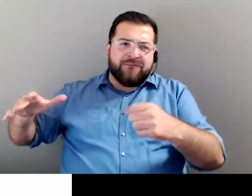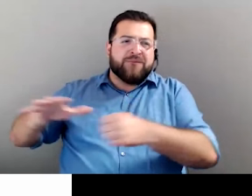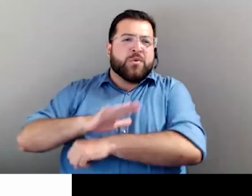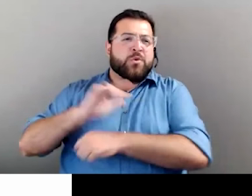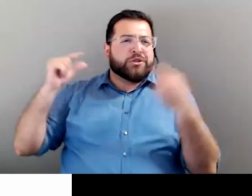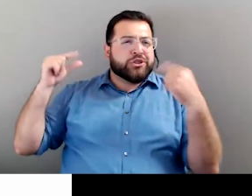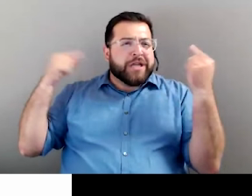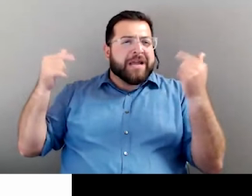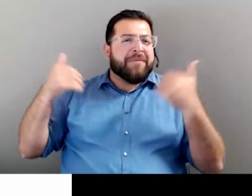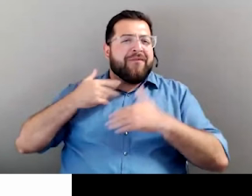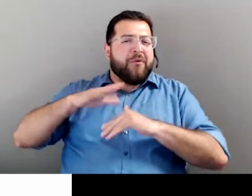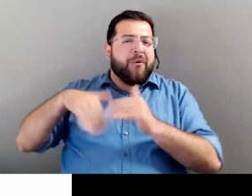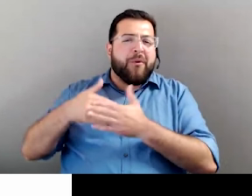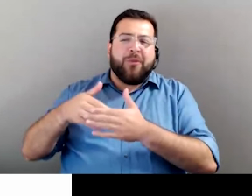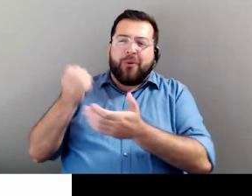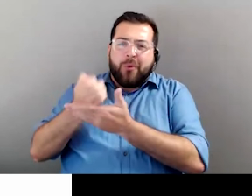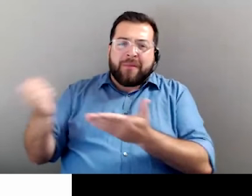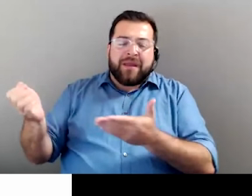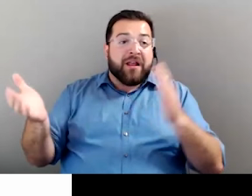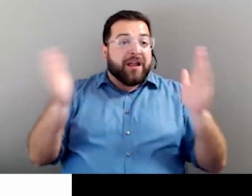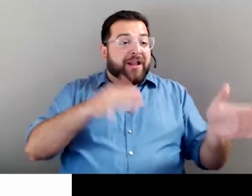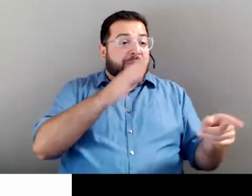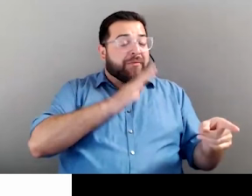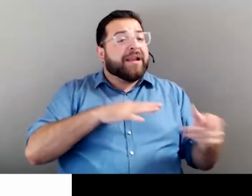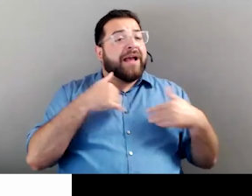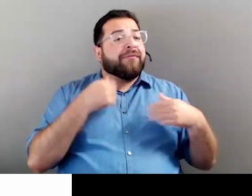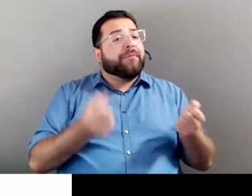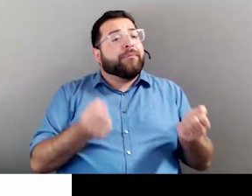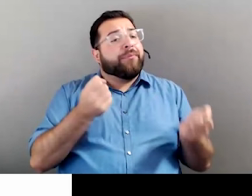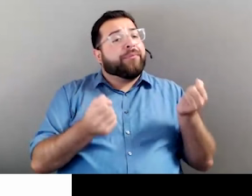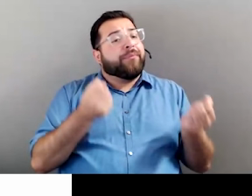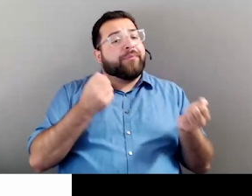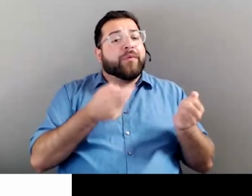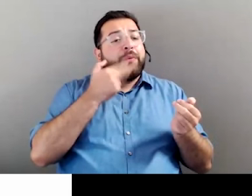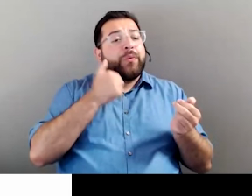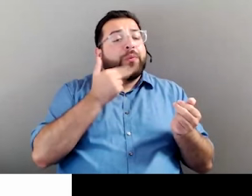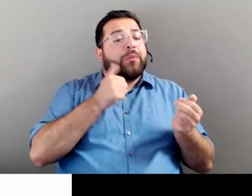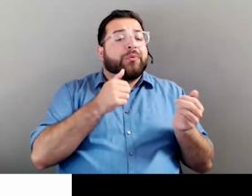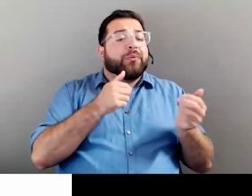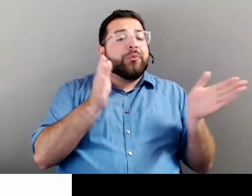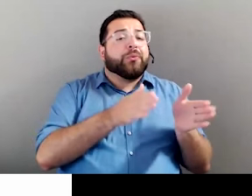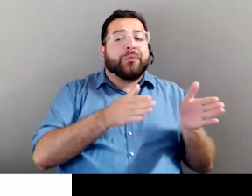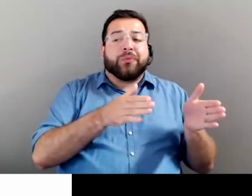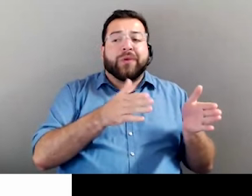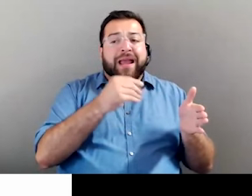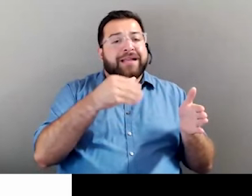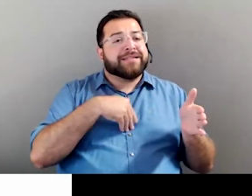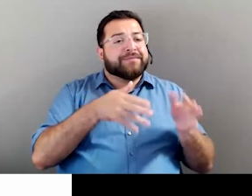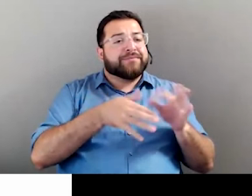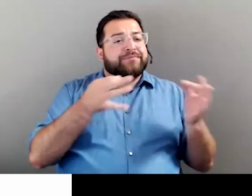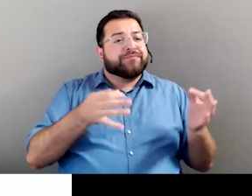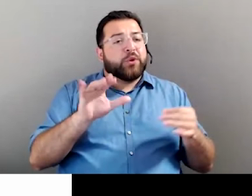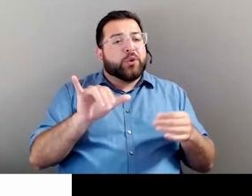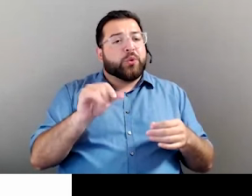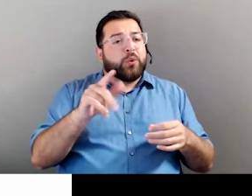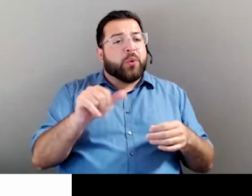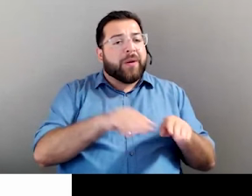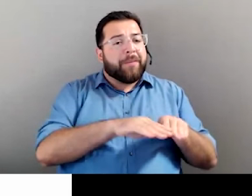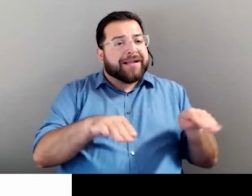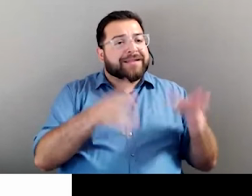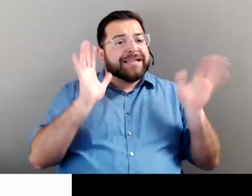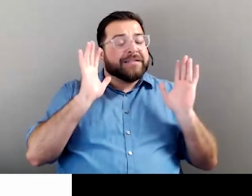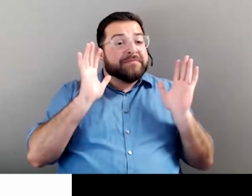with all these equipment, and then the women's side just got some dumbbells and like the yoga mats, right? So this is definitely a